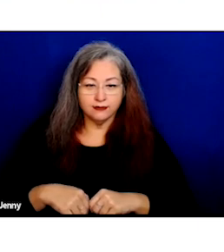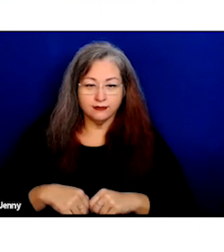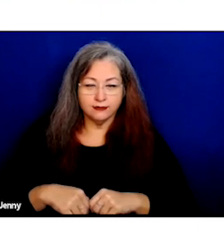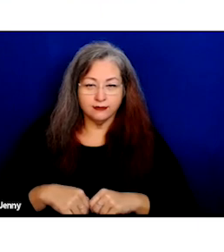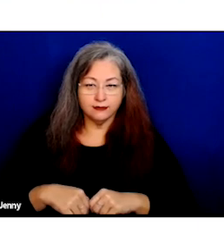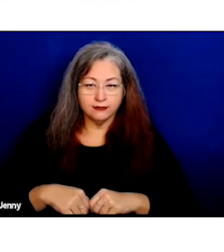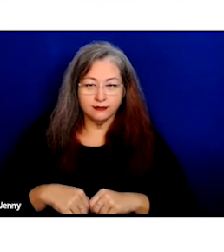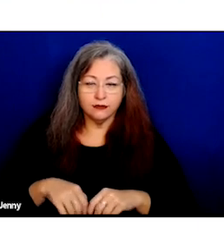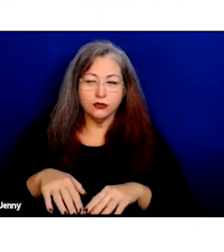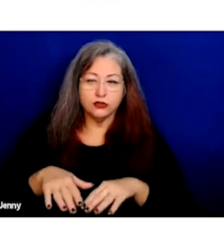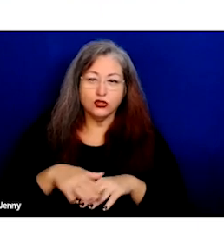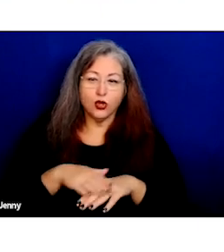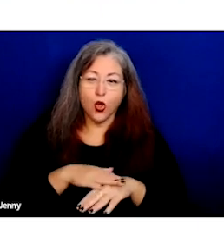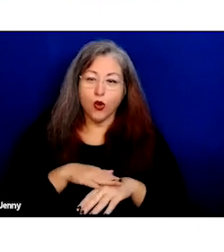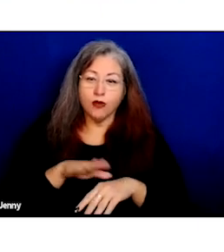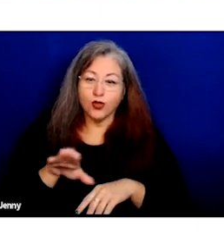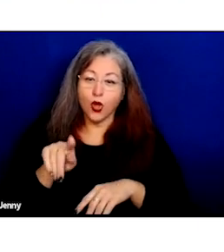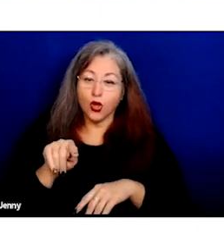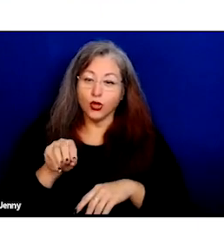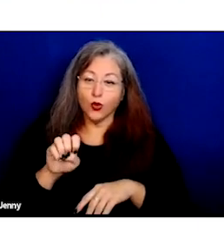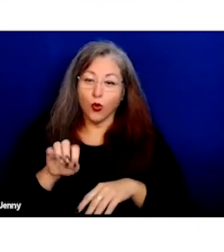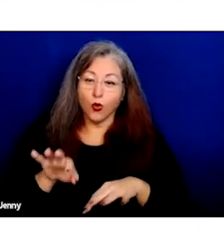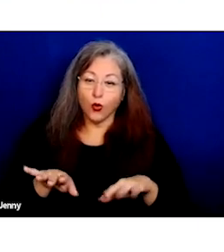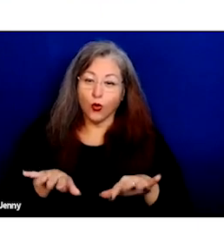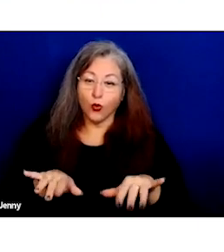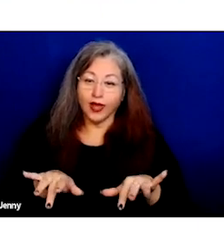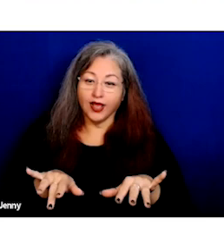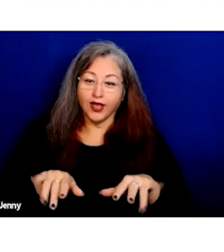And slowly wiggle your toes.